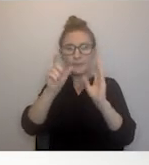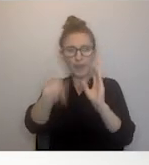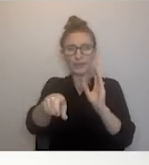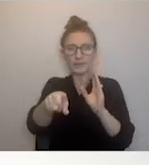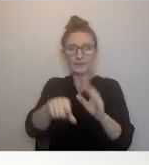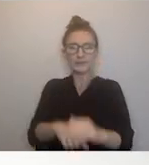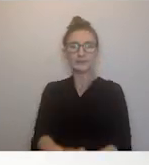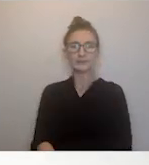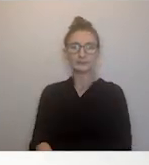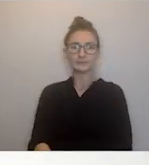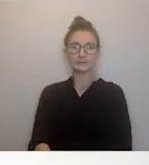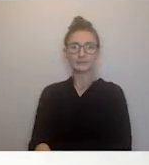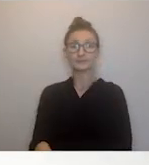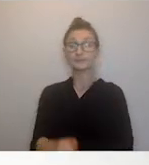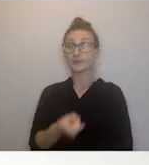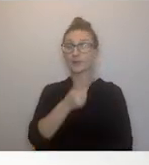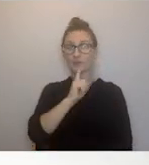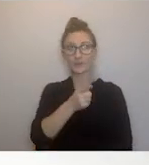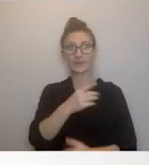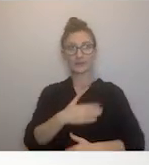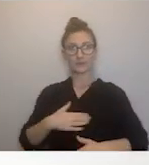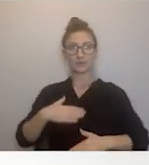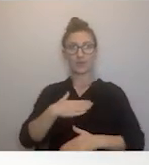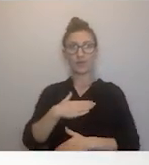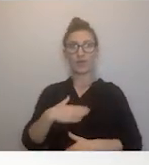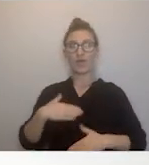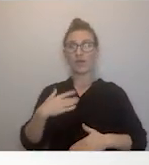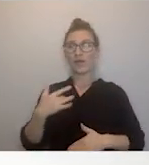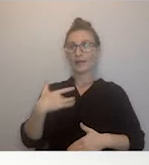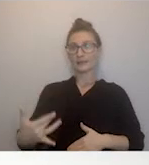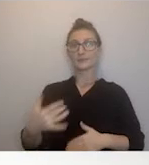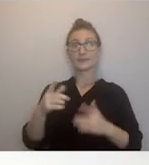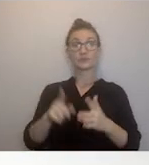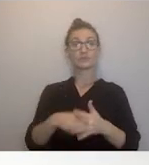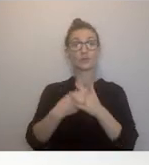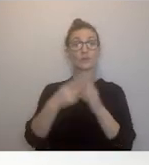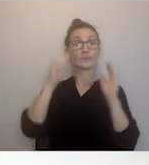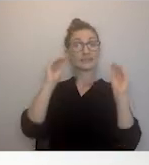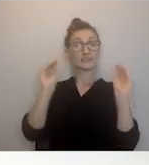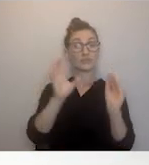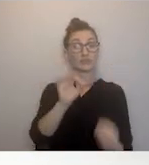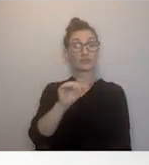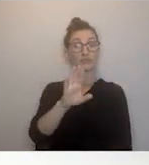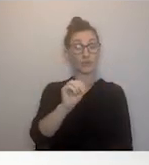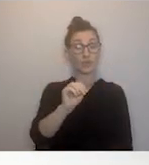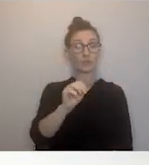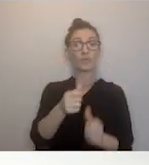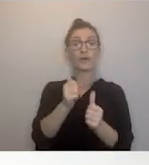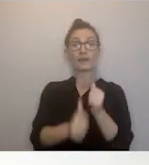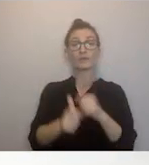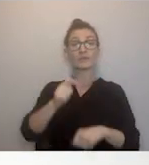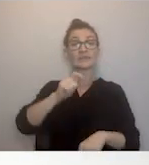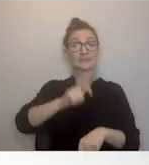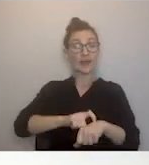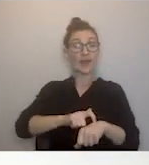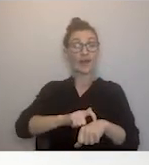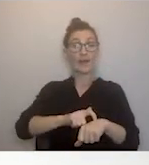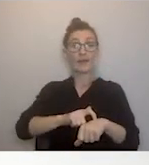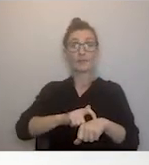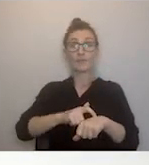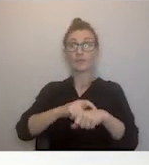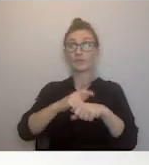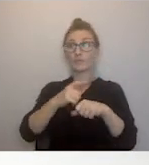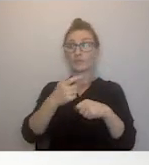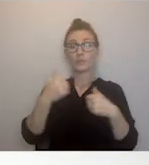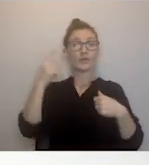our attention on one thing. And what's I really enjoy about this is that I generally begin by teaching form. So every time we hear the verse, I'm going to tell